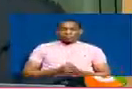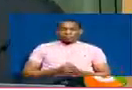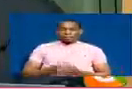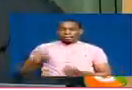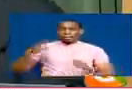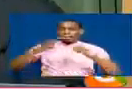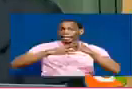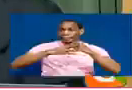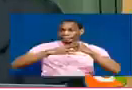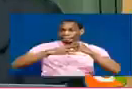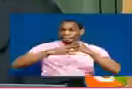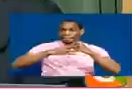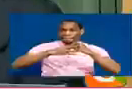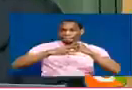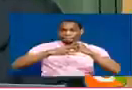Number 9.